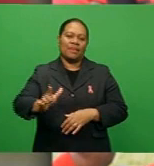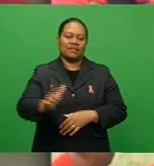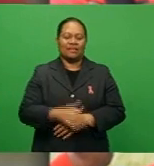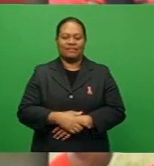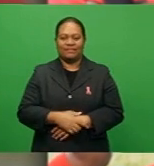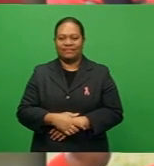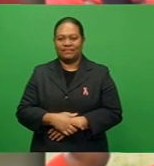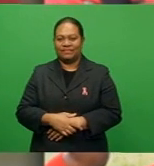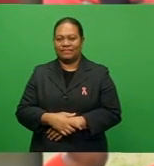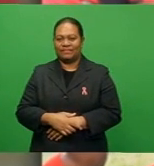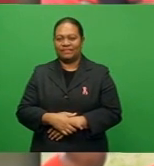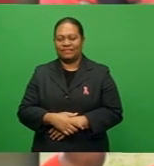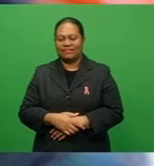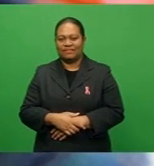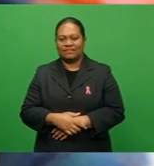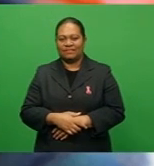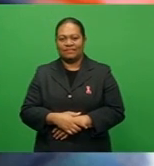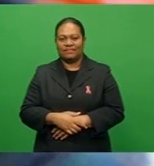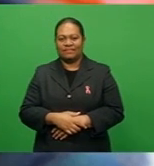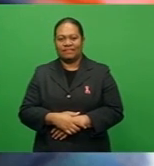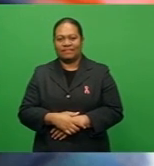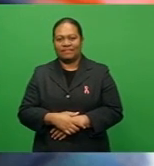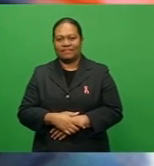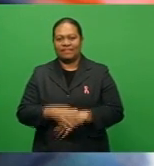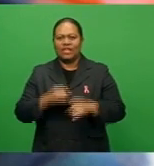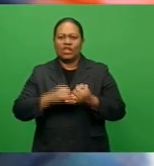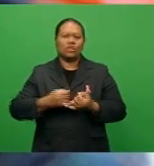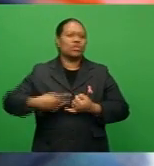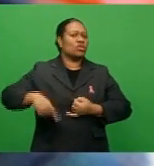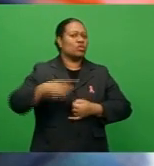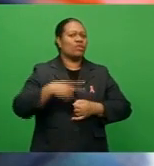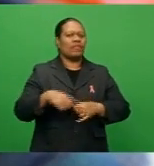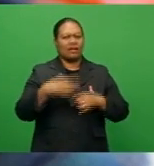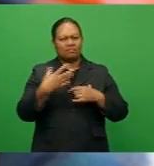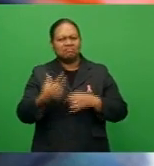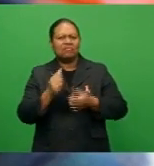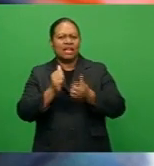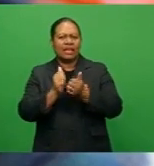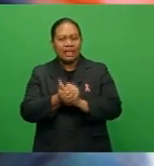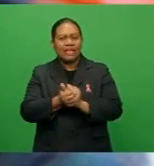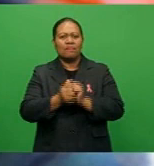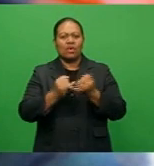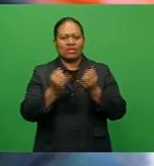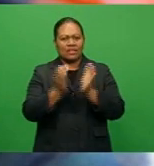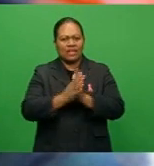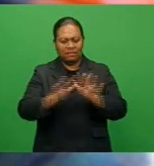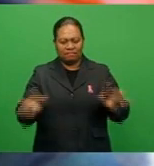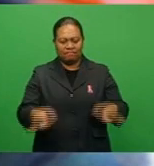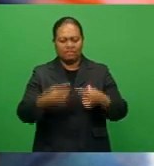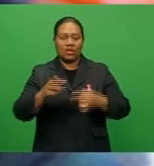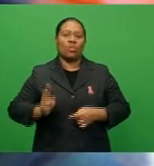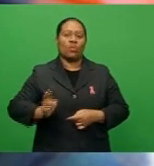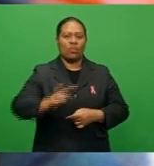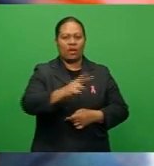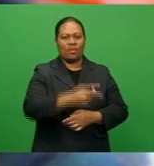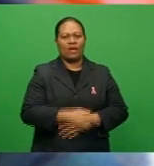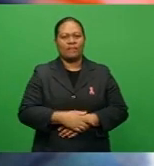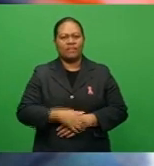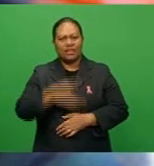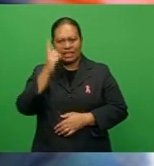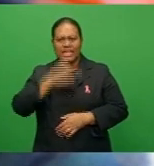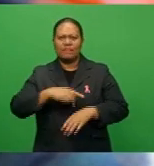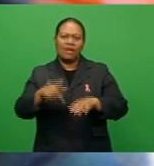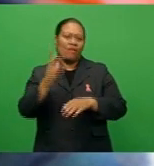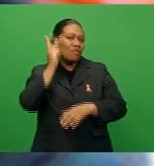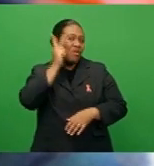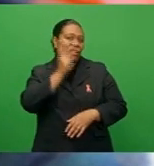Tama, FBC Sports. Flovel's Suva has a crucial game on Sunday taking on Rewa in what could be the